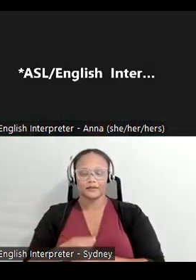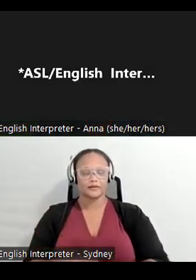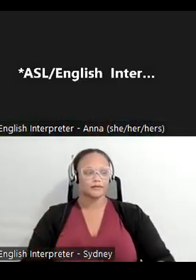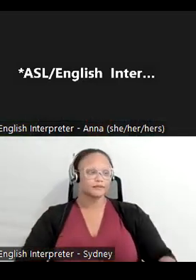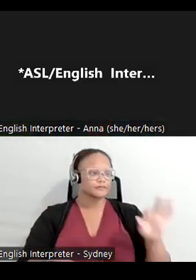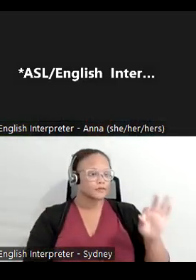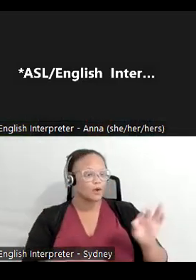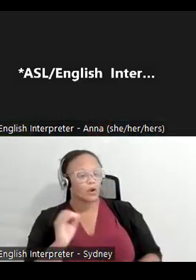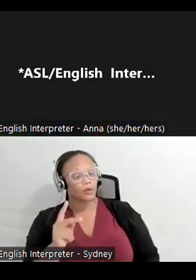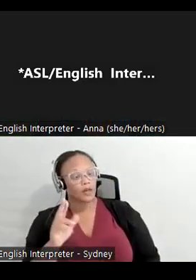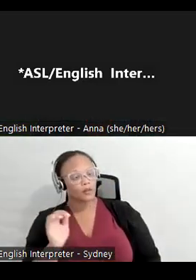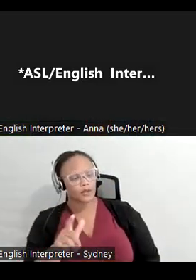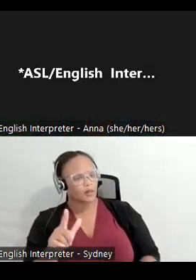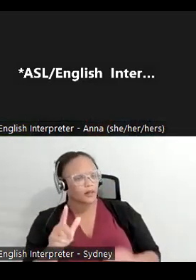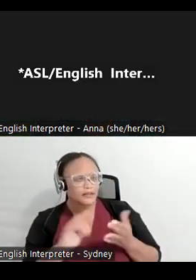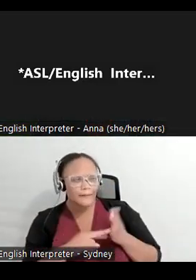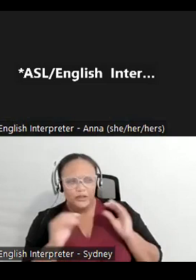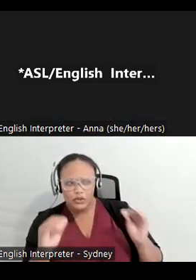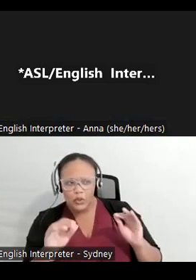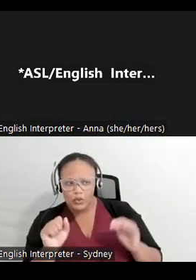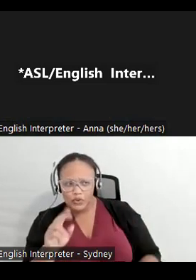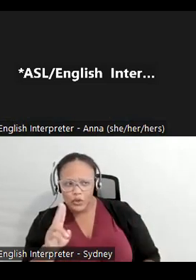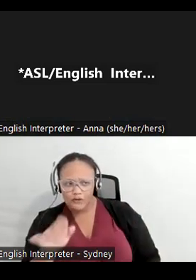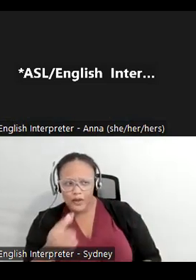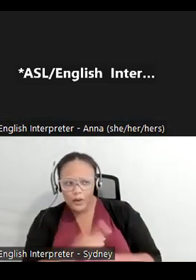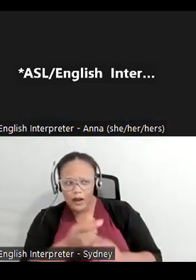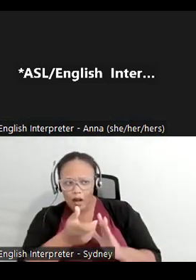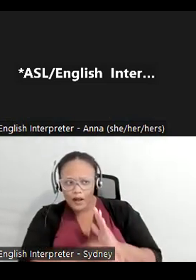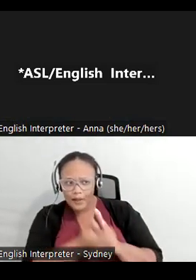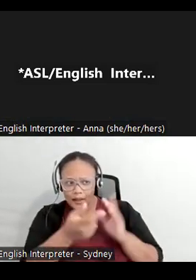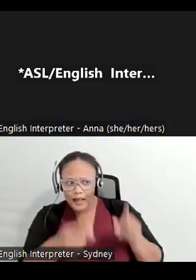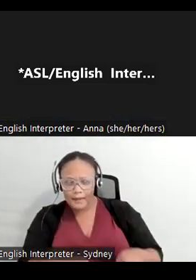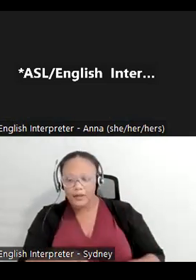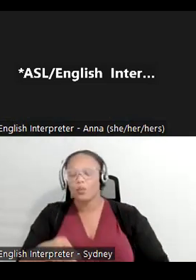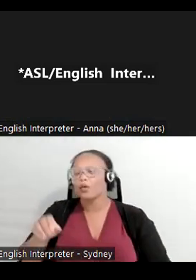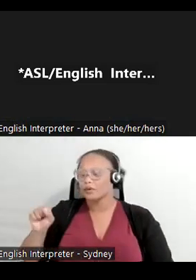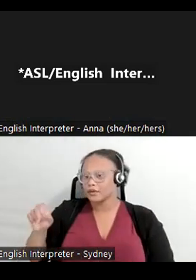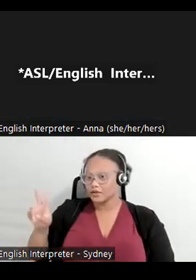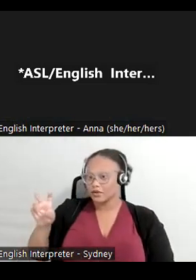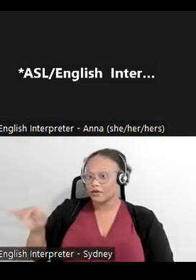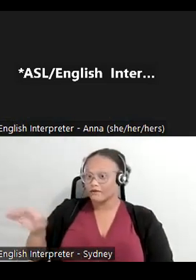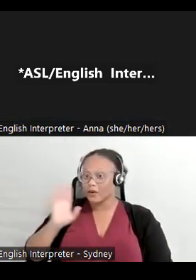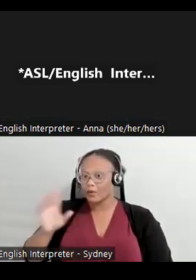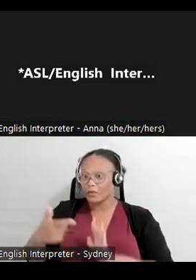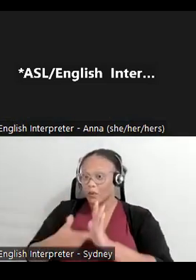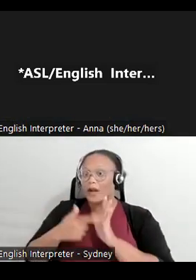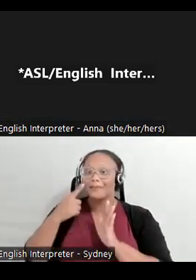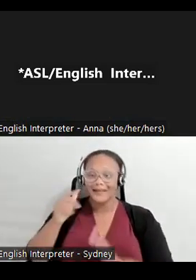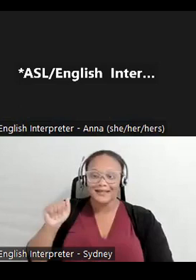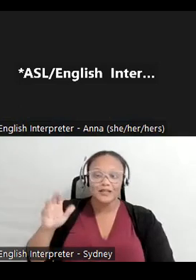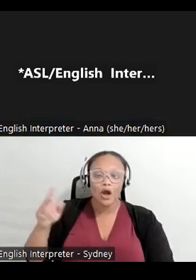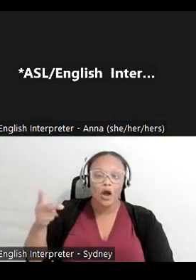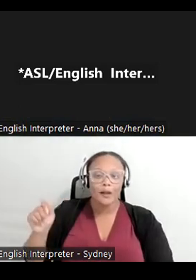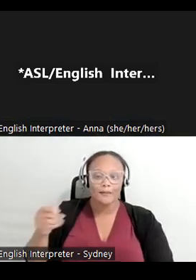no survey to fill out. It will be automatic? The survey is required because it is ARPA money, but it's